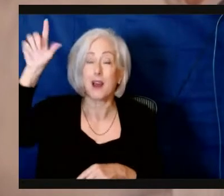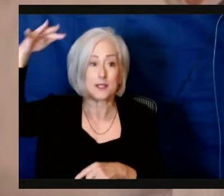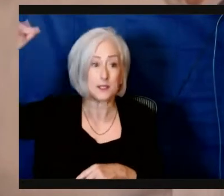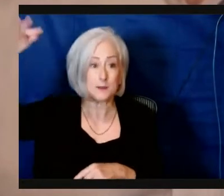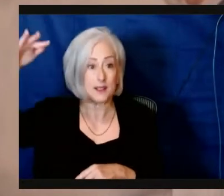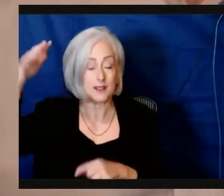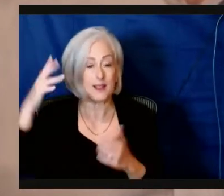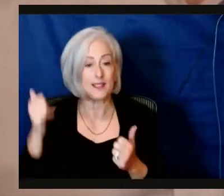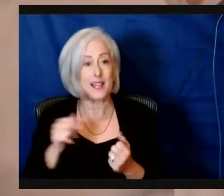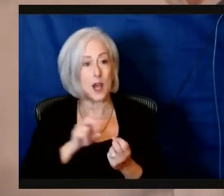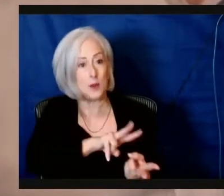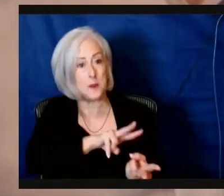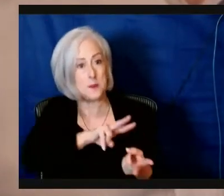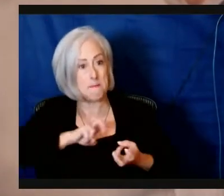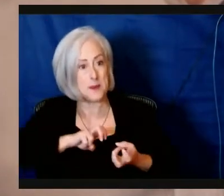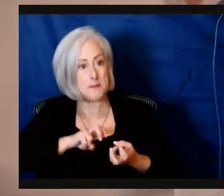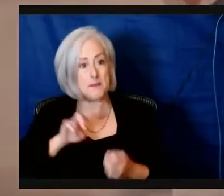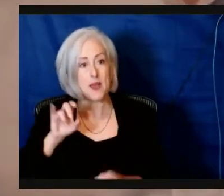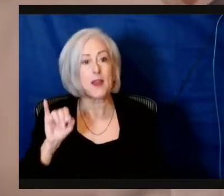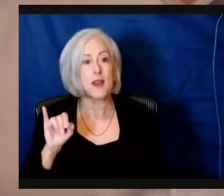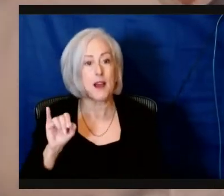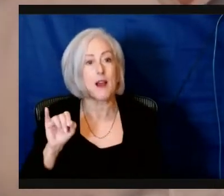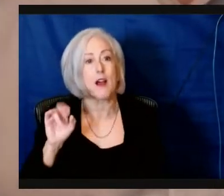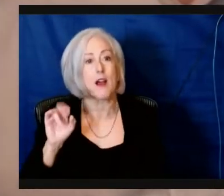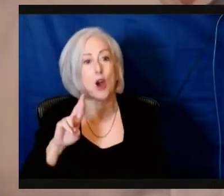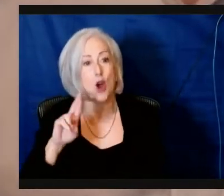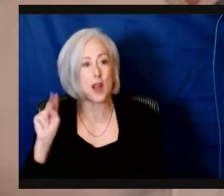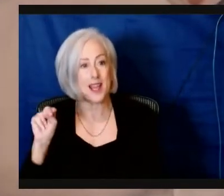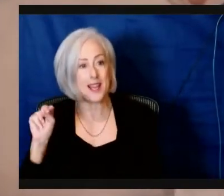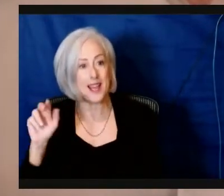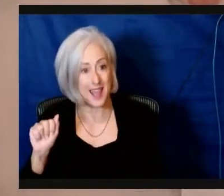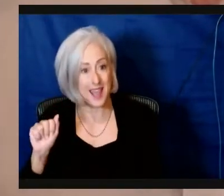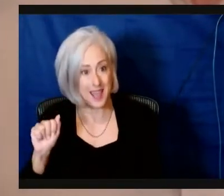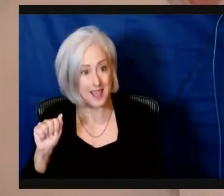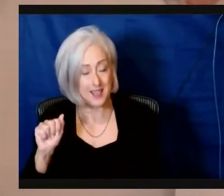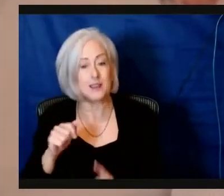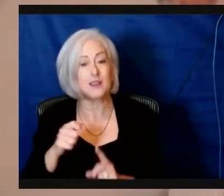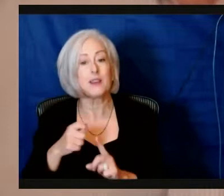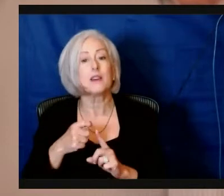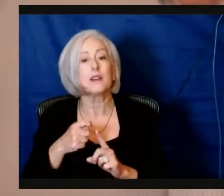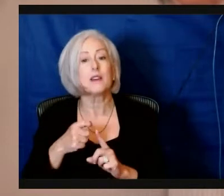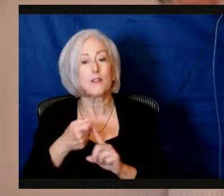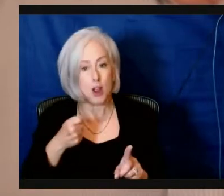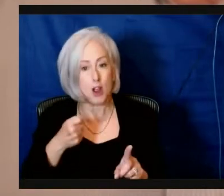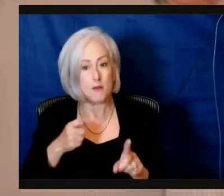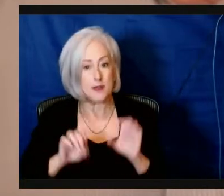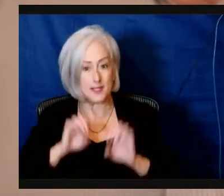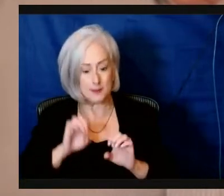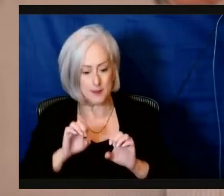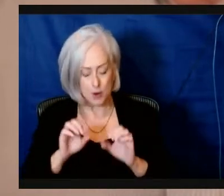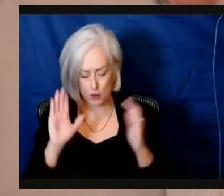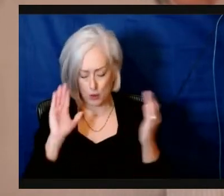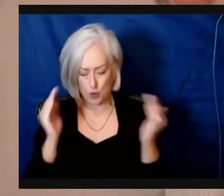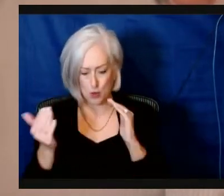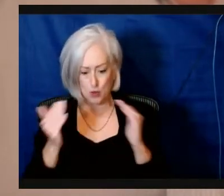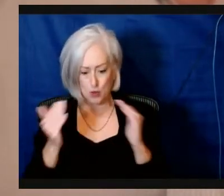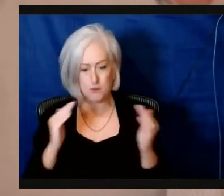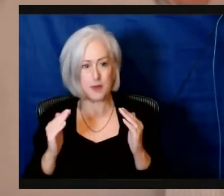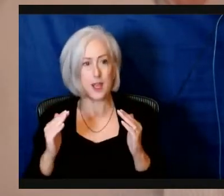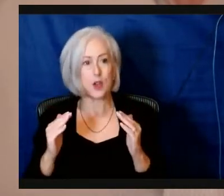genetic material, from all of these different experiments that we've done, so we can compare the gene expression